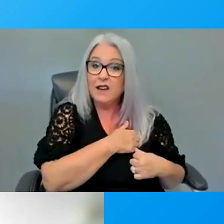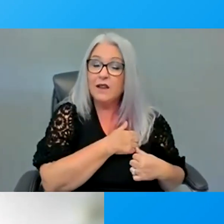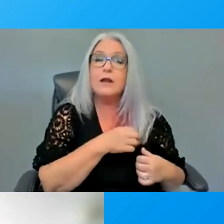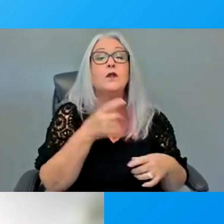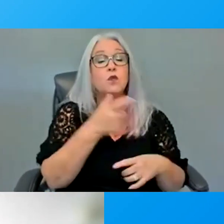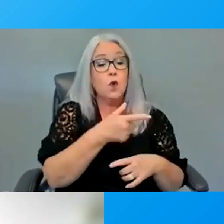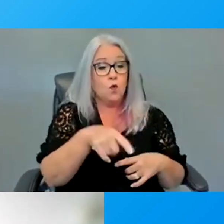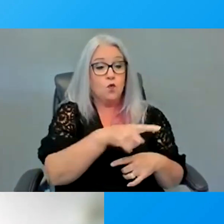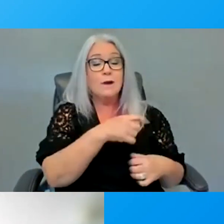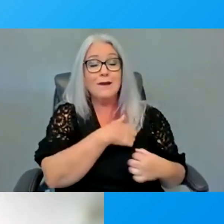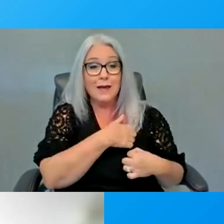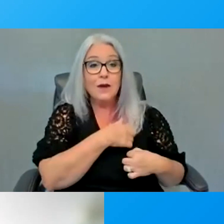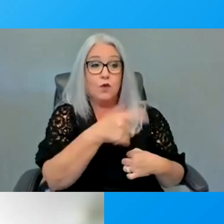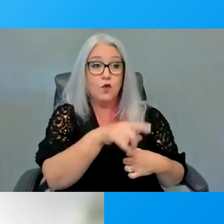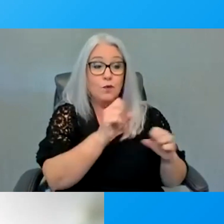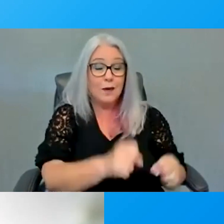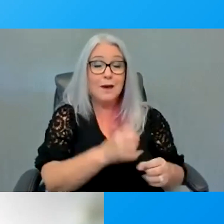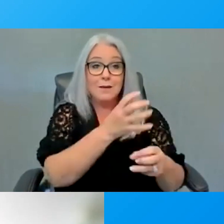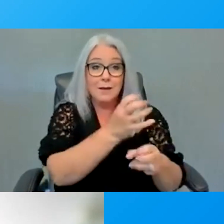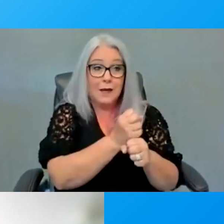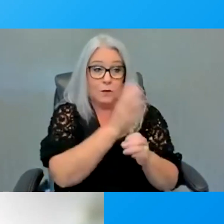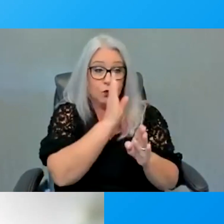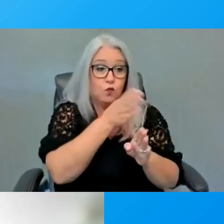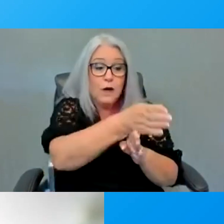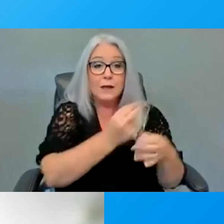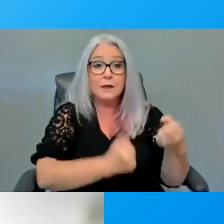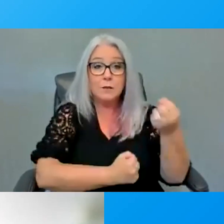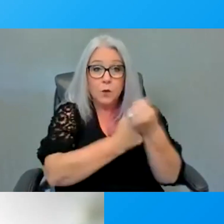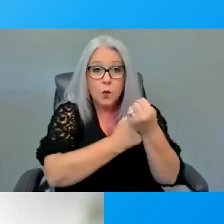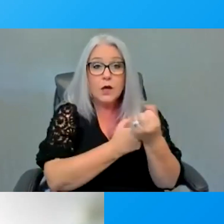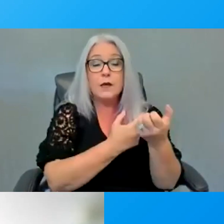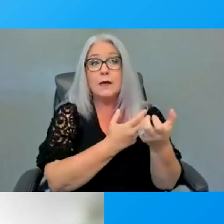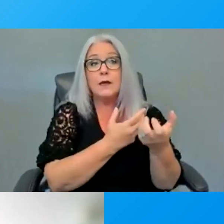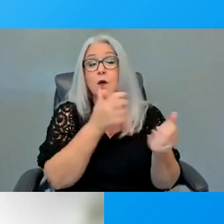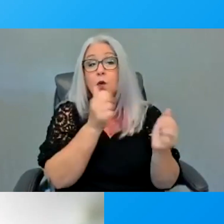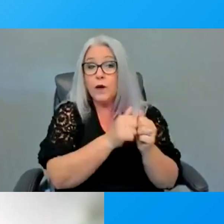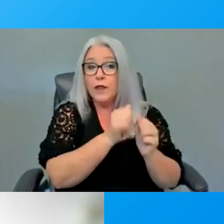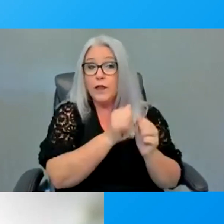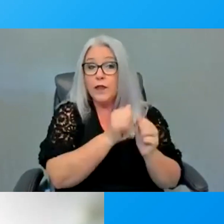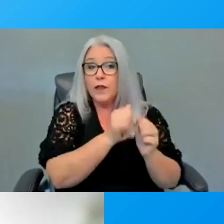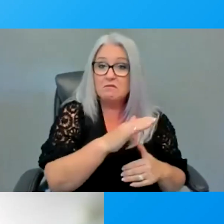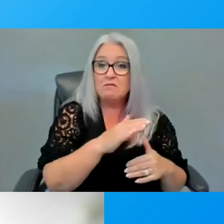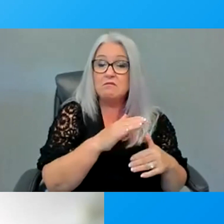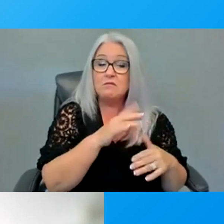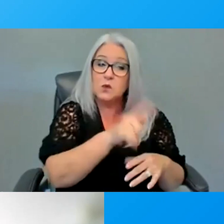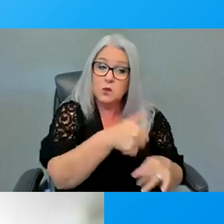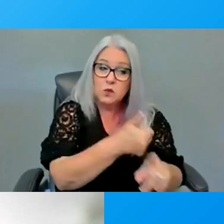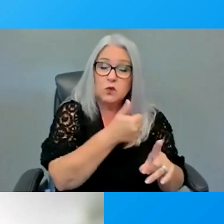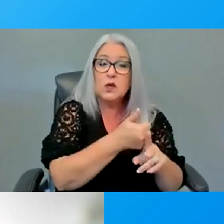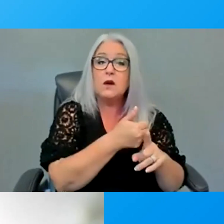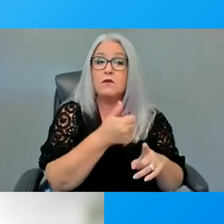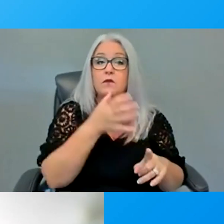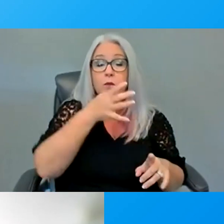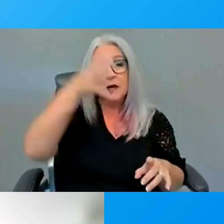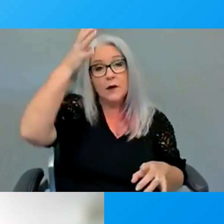to get direct support for your disability in parenting. In the United States, parents often have to